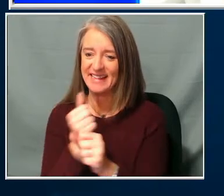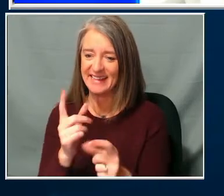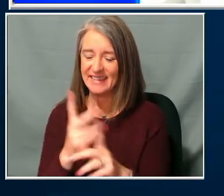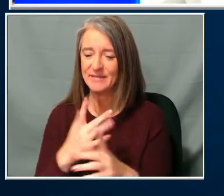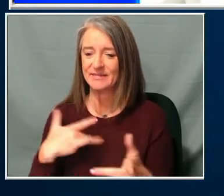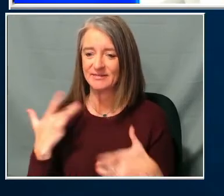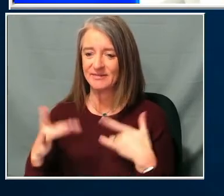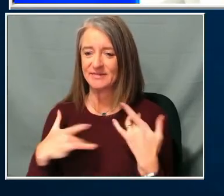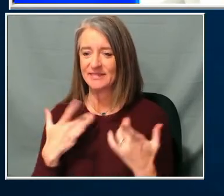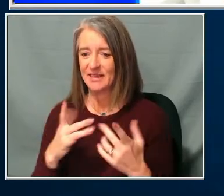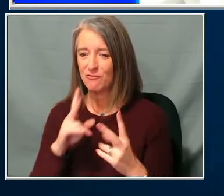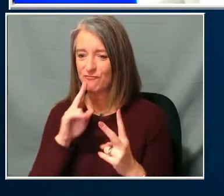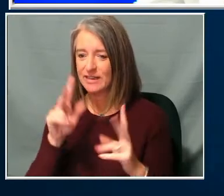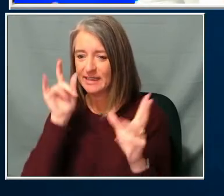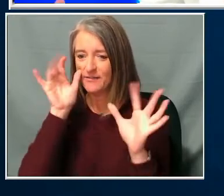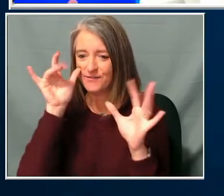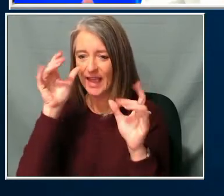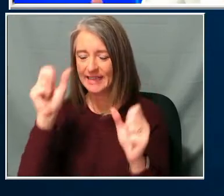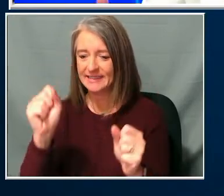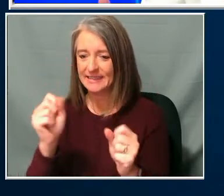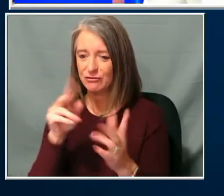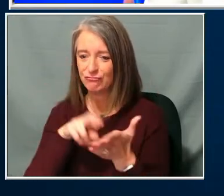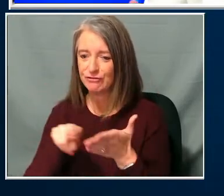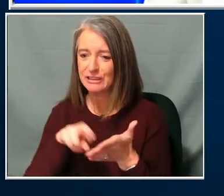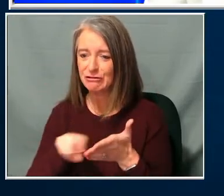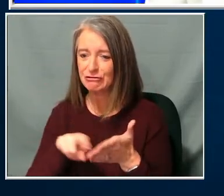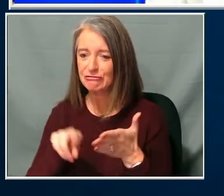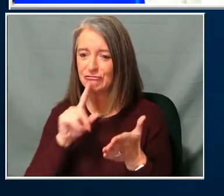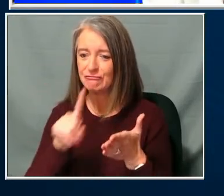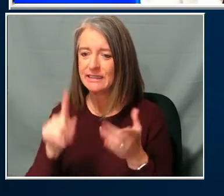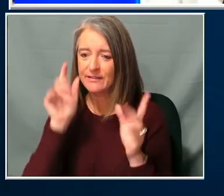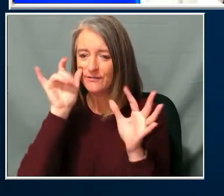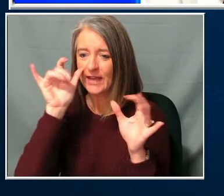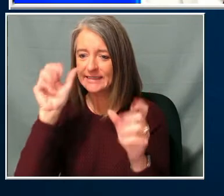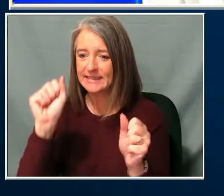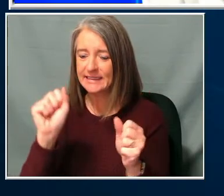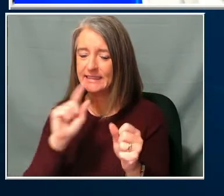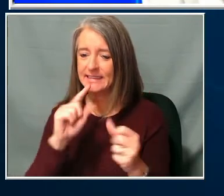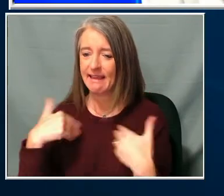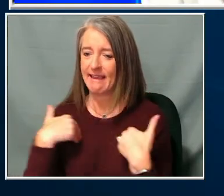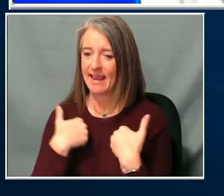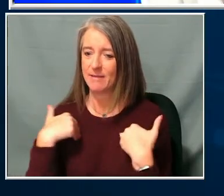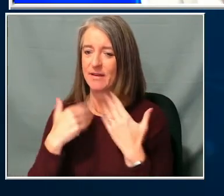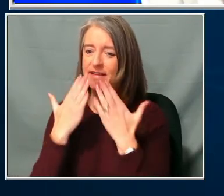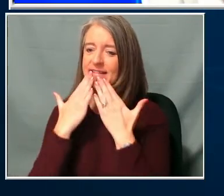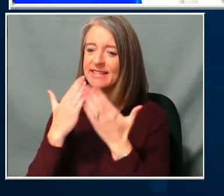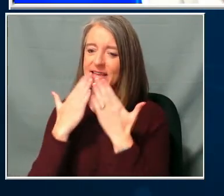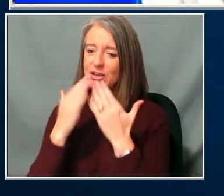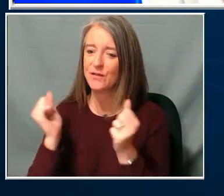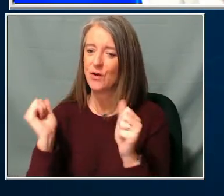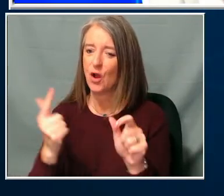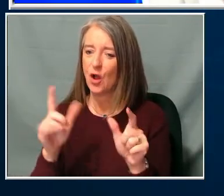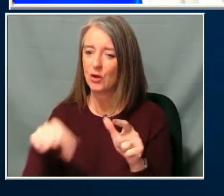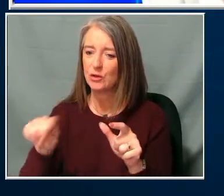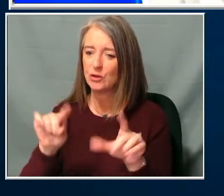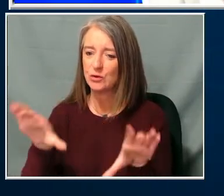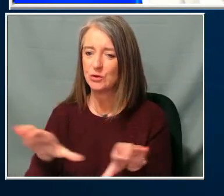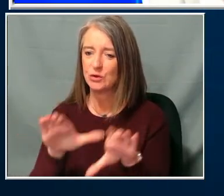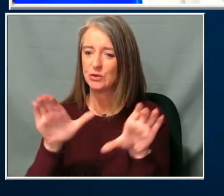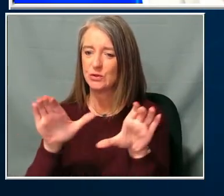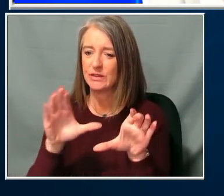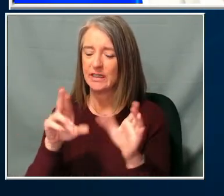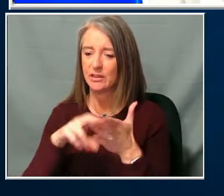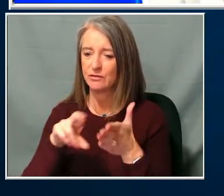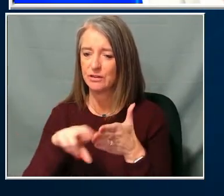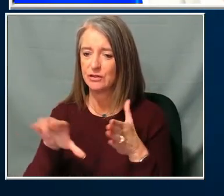such fascinating research, and it's certainly a fascinating animal. So thank you for all you do and the research you're